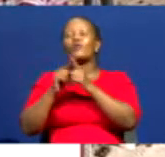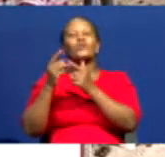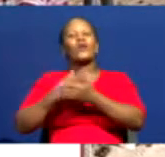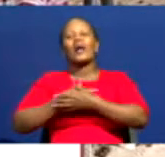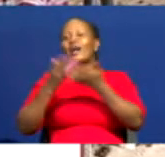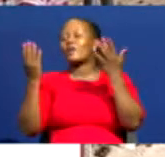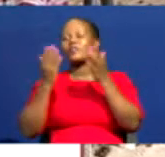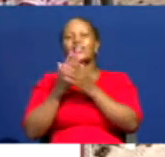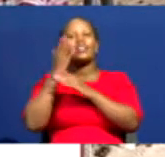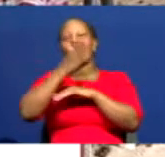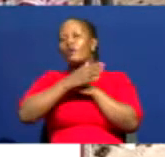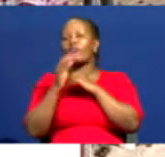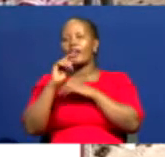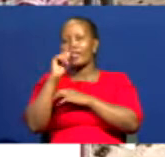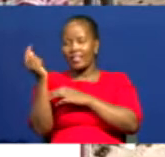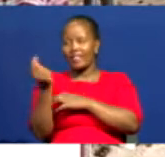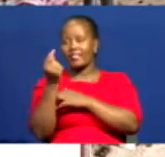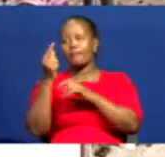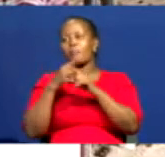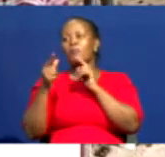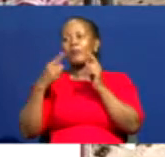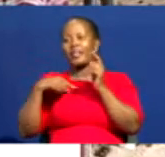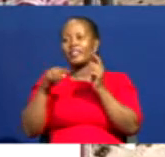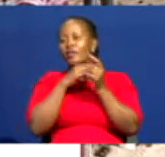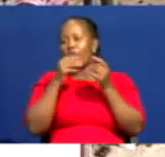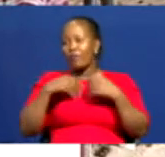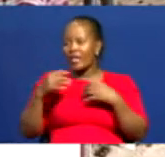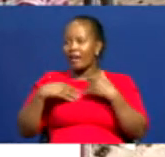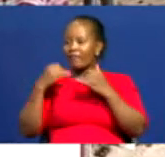Kenya. But we've concluded